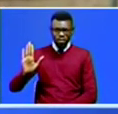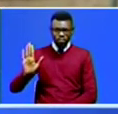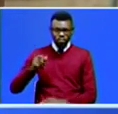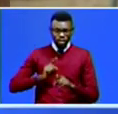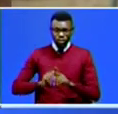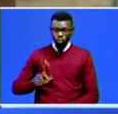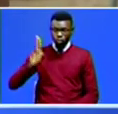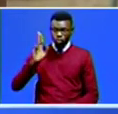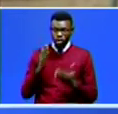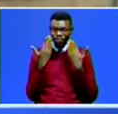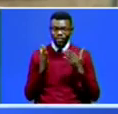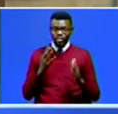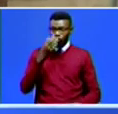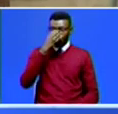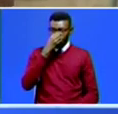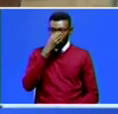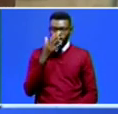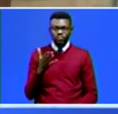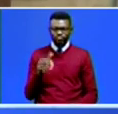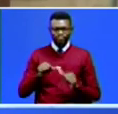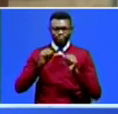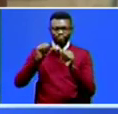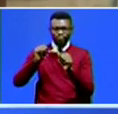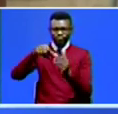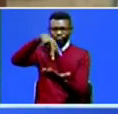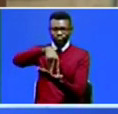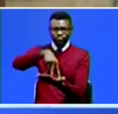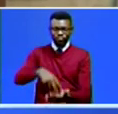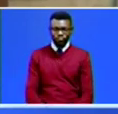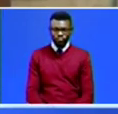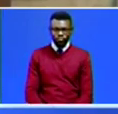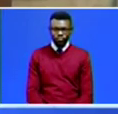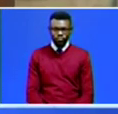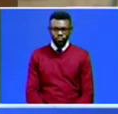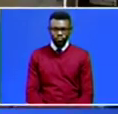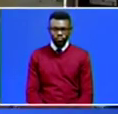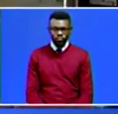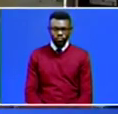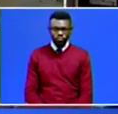Uhuru Kenyatta, it is William Ruto who is going to contest. Jeff Kirui, KTN News.